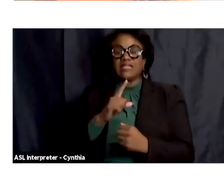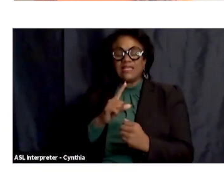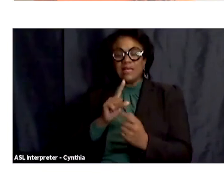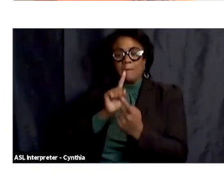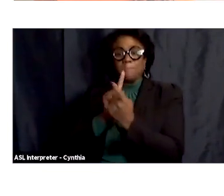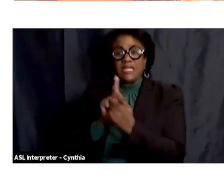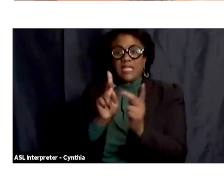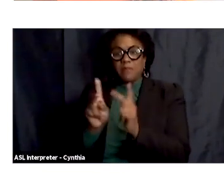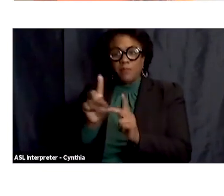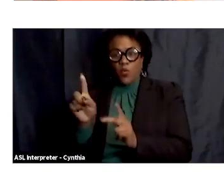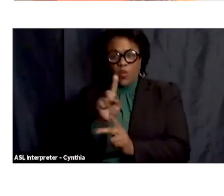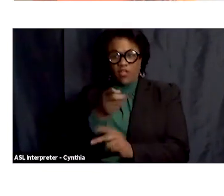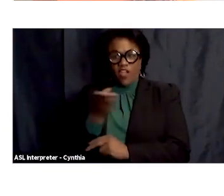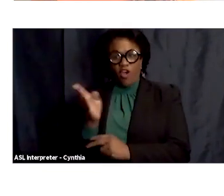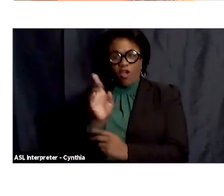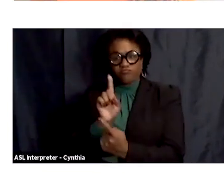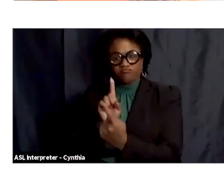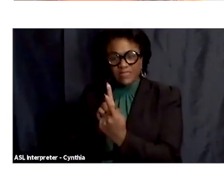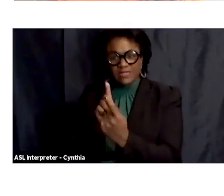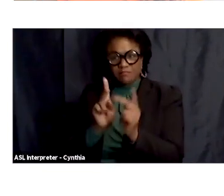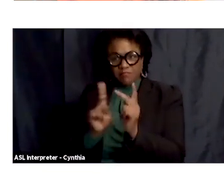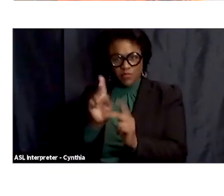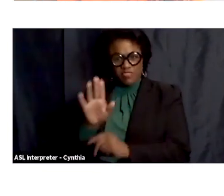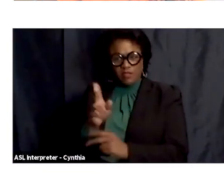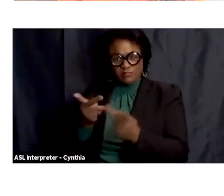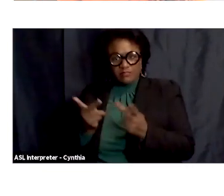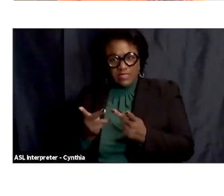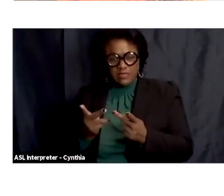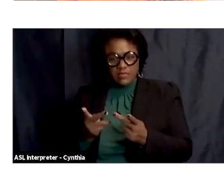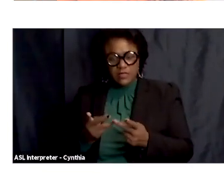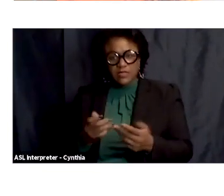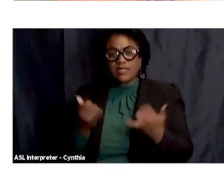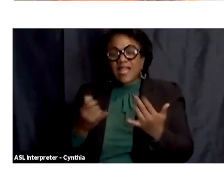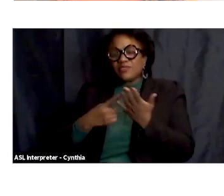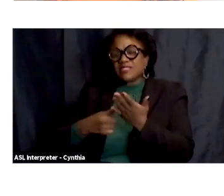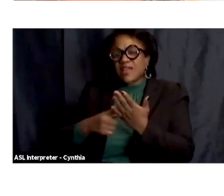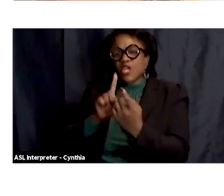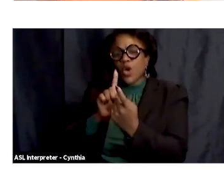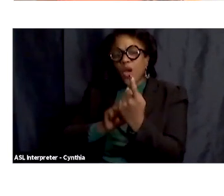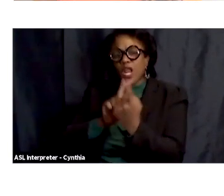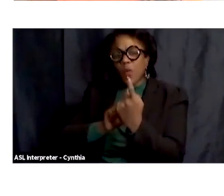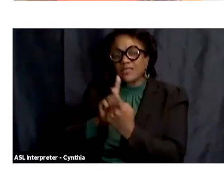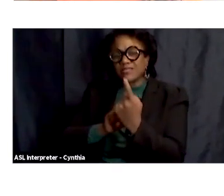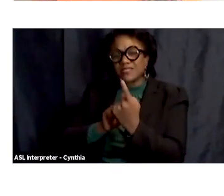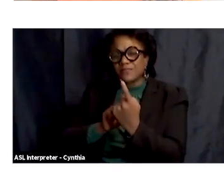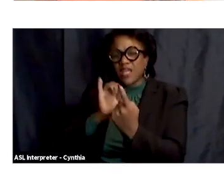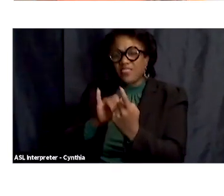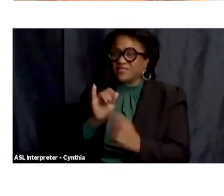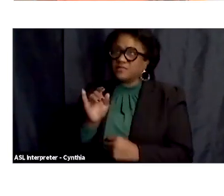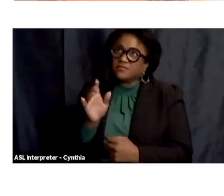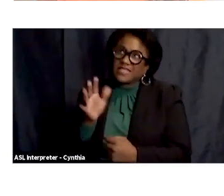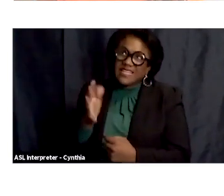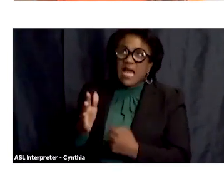very valuable lesson. I'm glad that they taught it to us. Let's talk about one-on-ones. One-on-ones is kind of like the story that I just